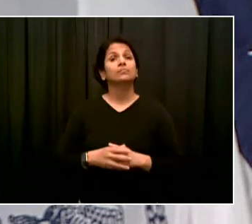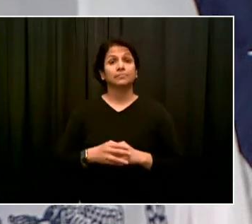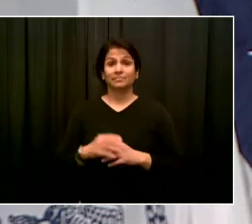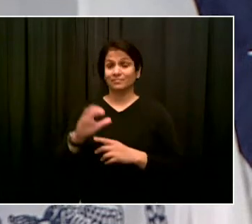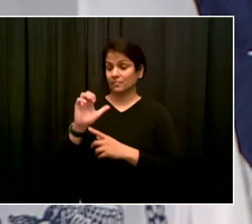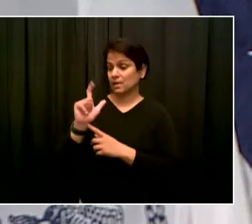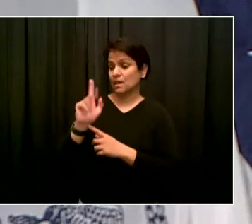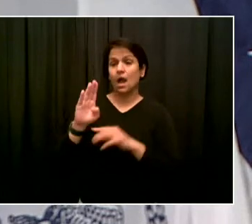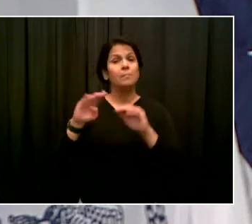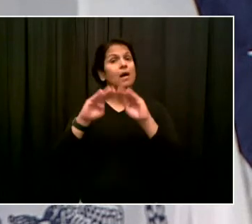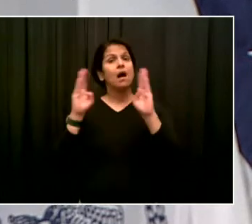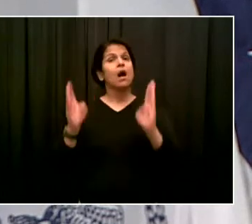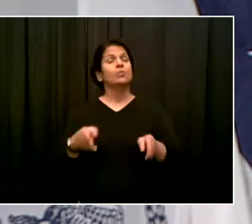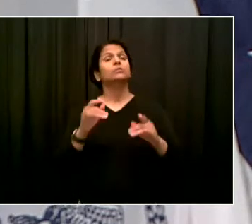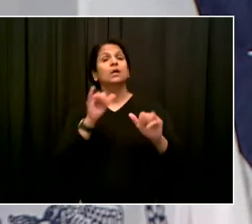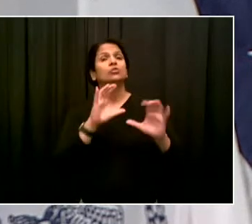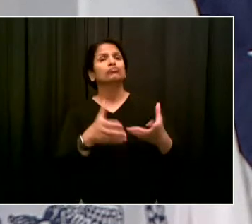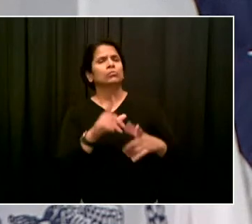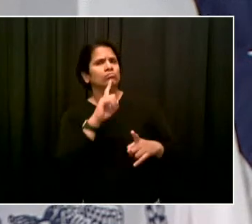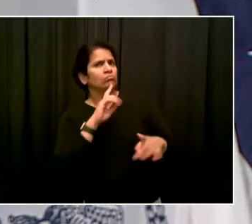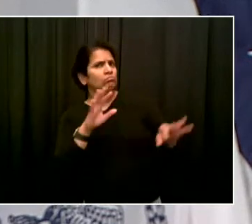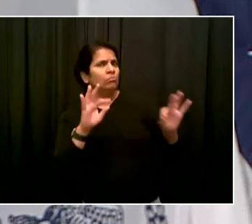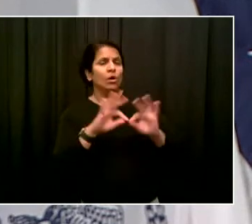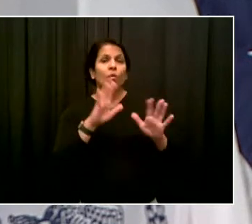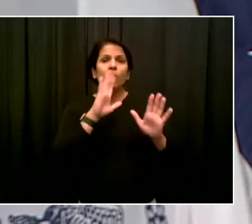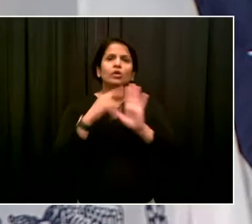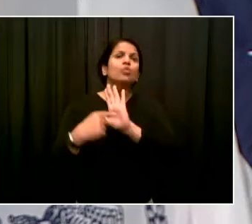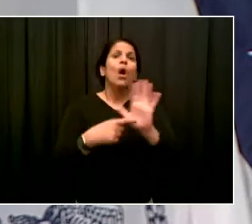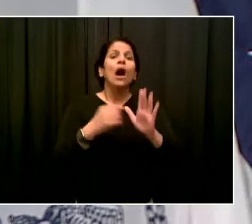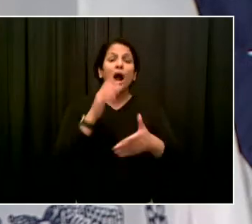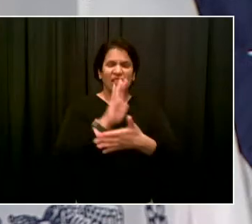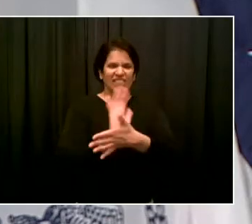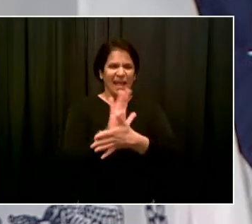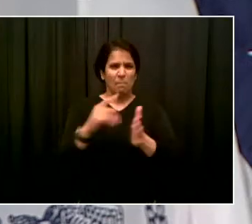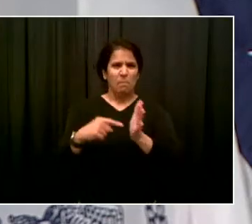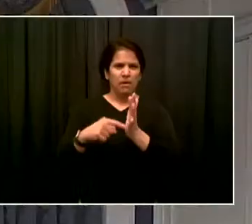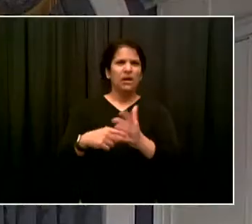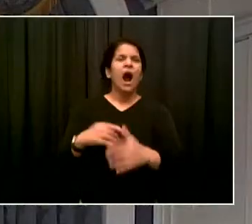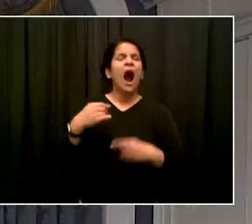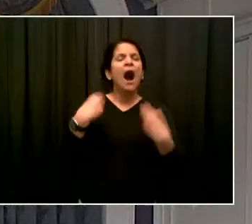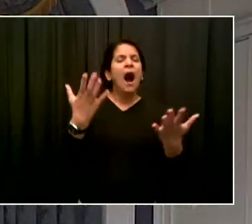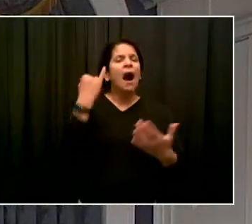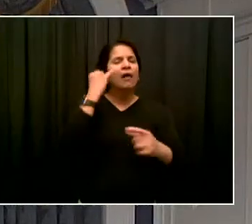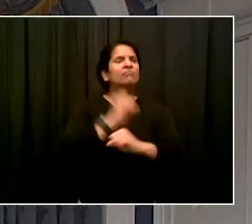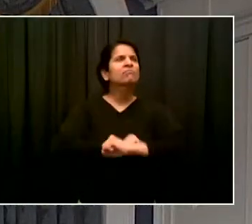mental illness. We have a video that I think will help you to see how important this approach is.